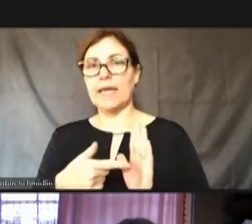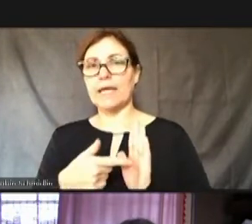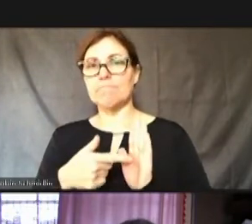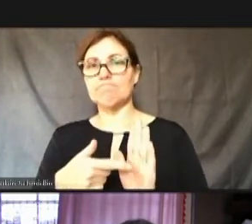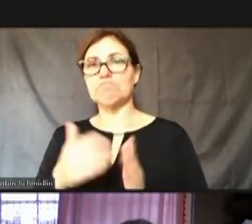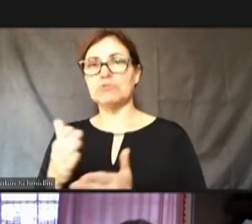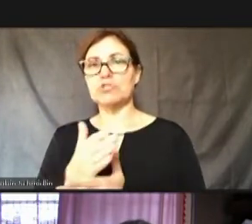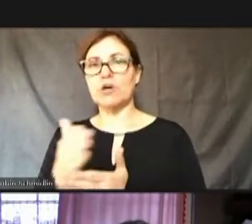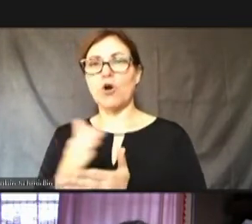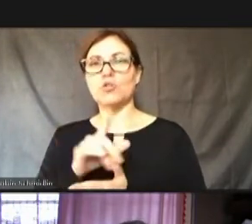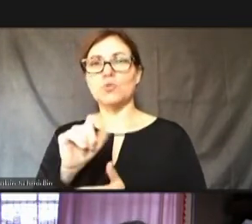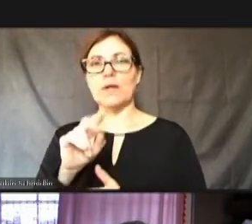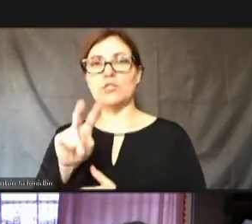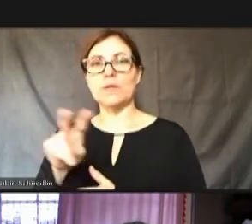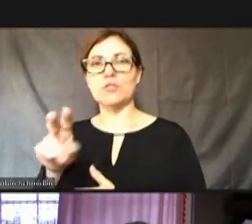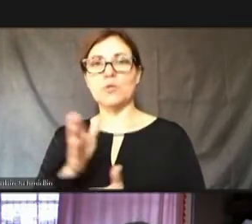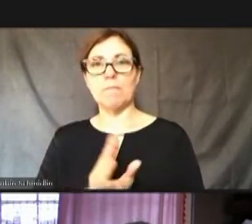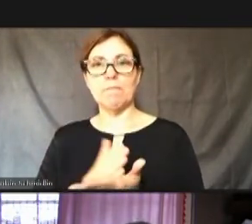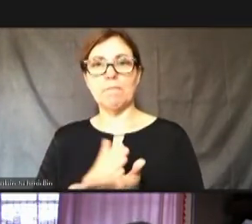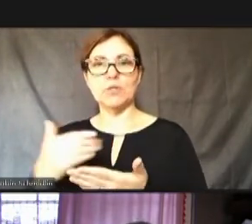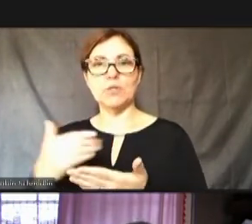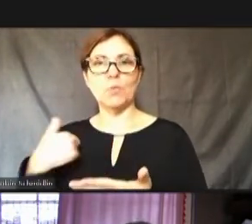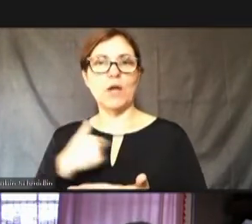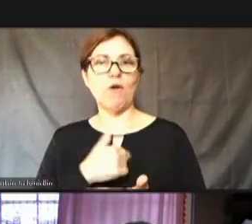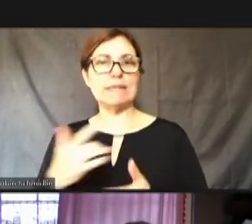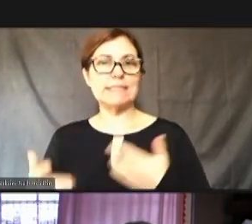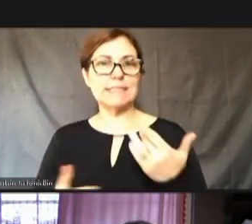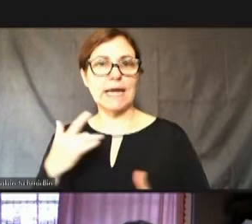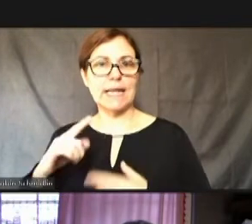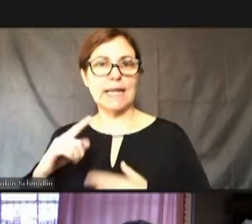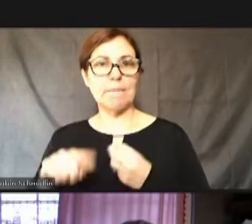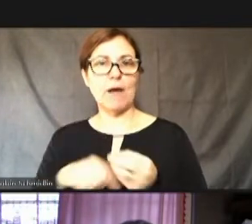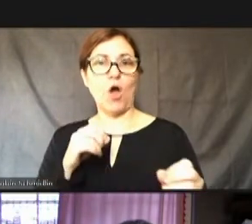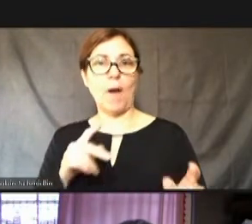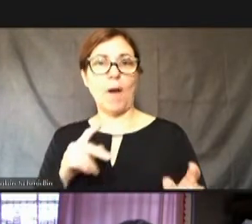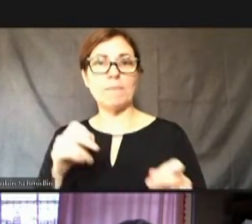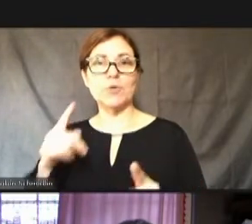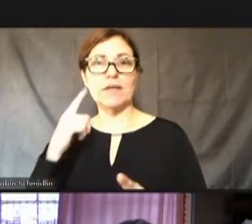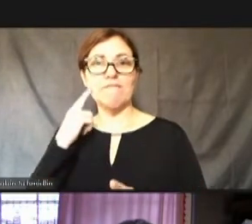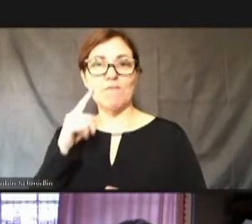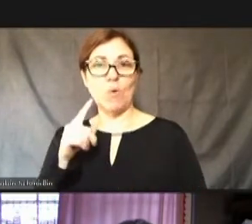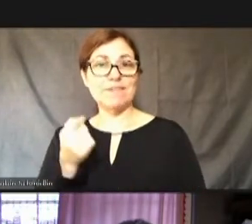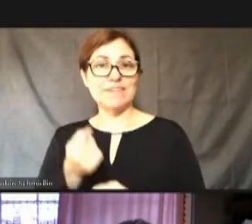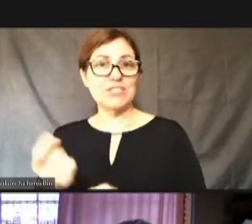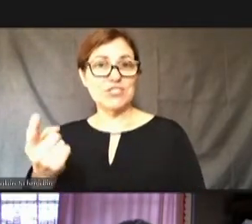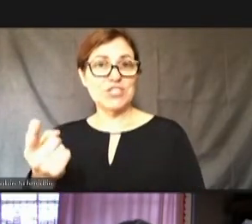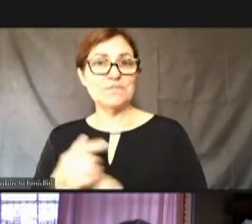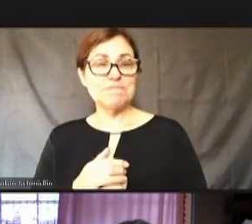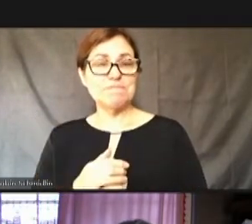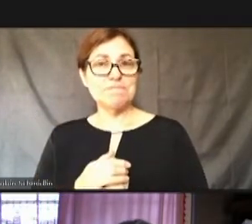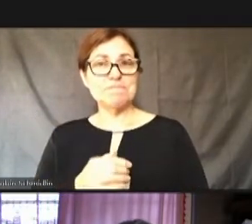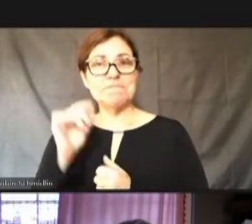We're excited about the opportunities that next year will be bringing for us.